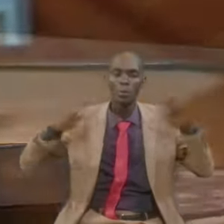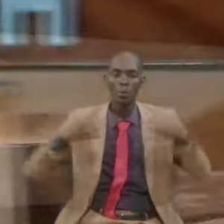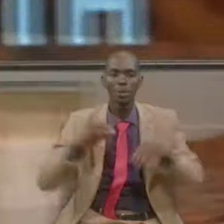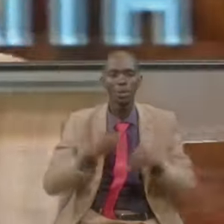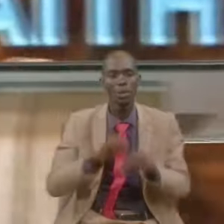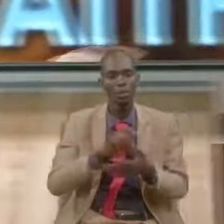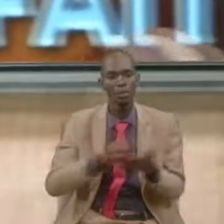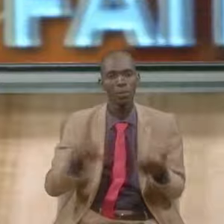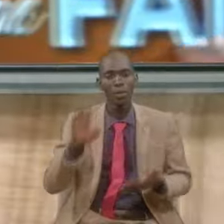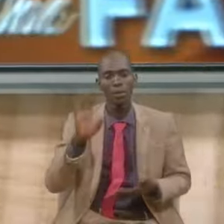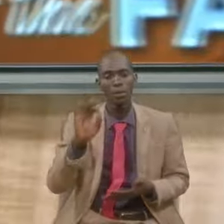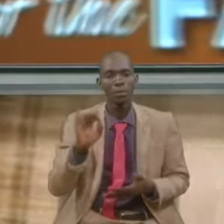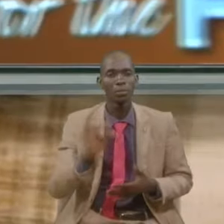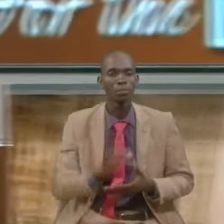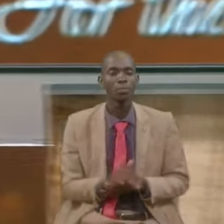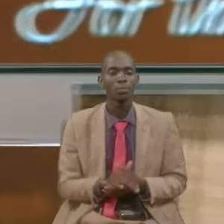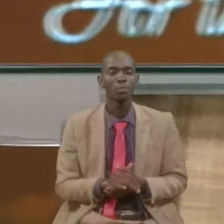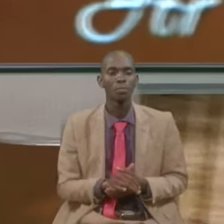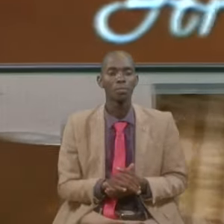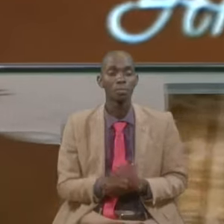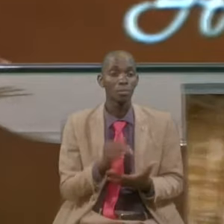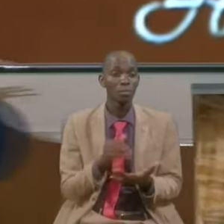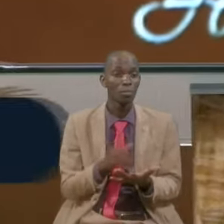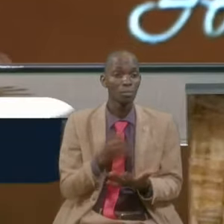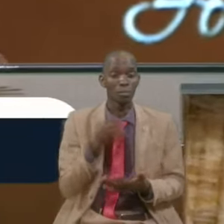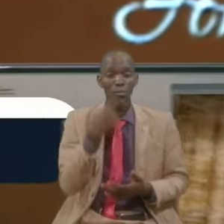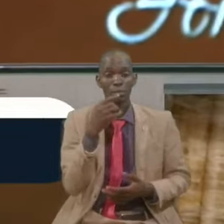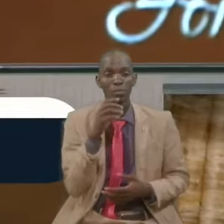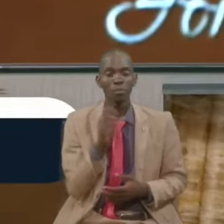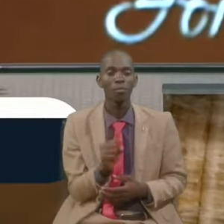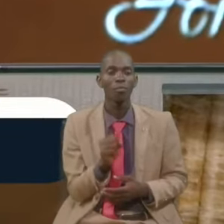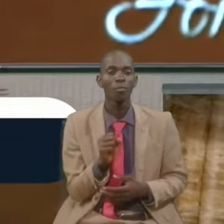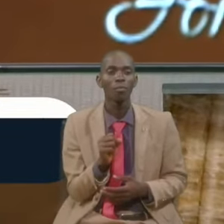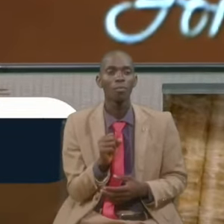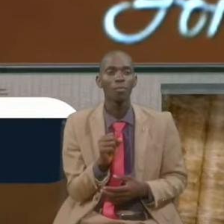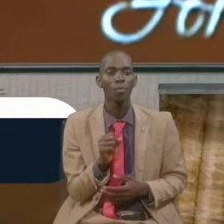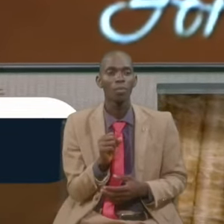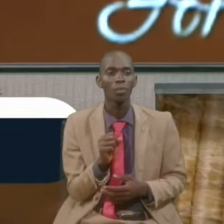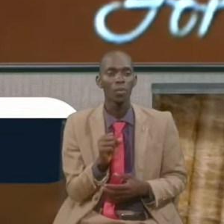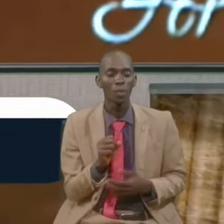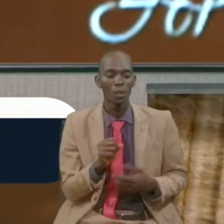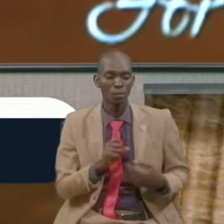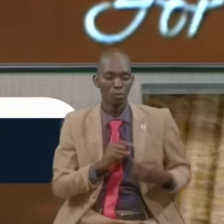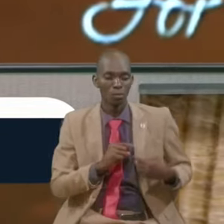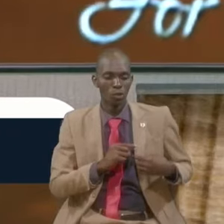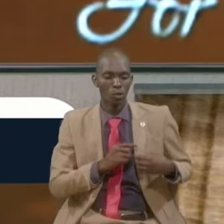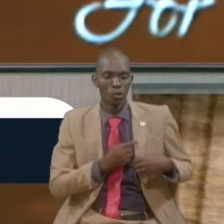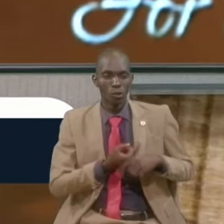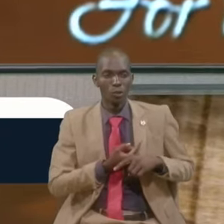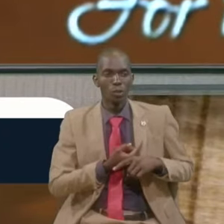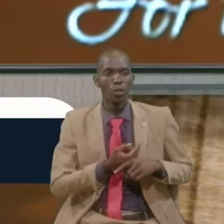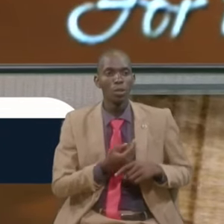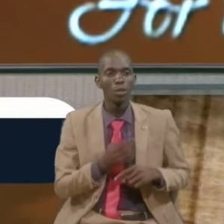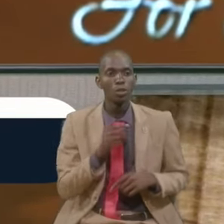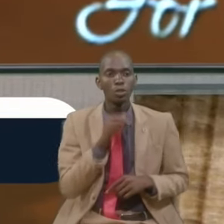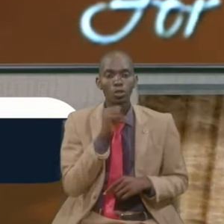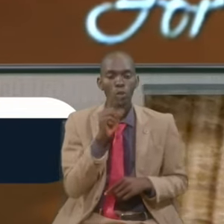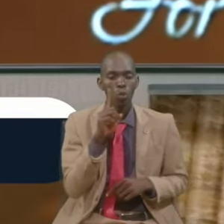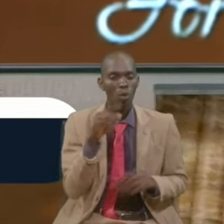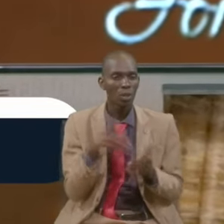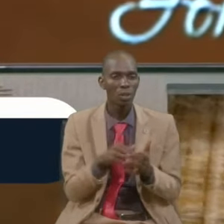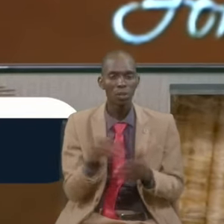9. In verse 9, it says, grudge not one against